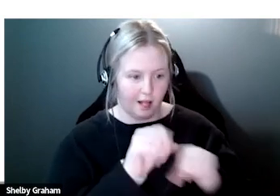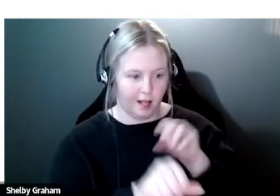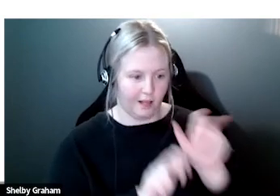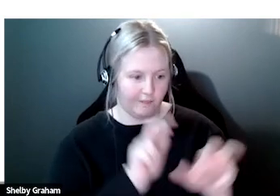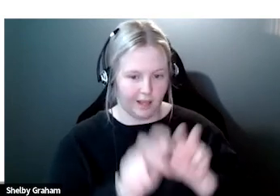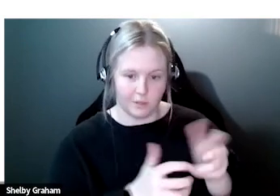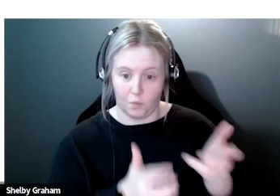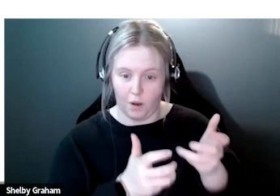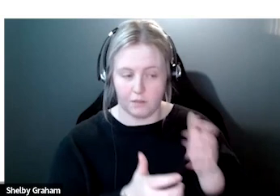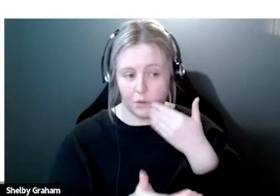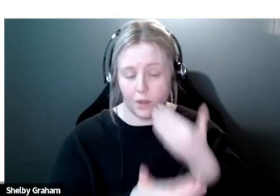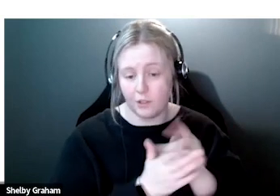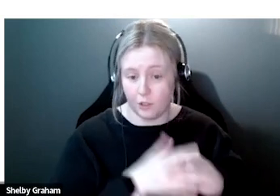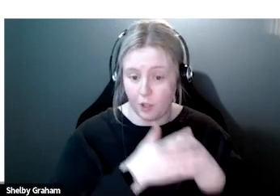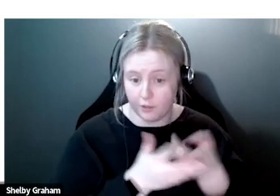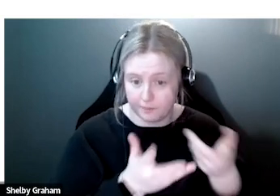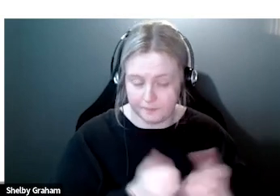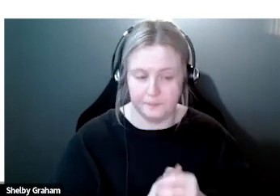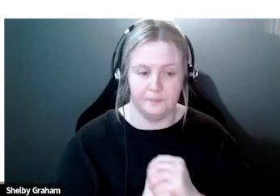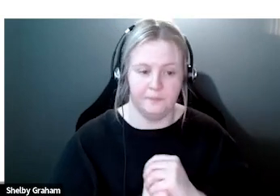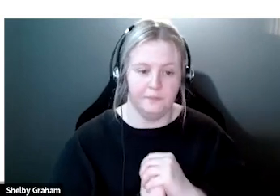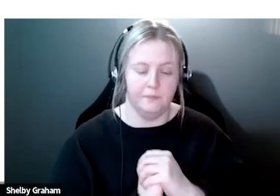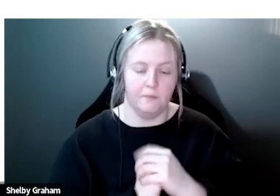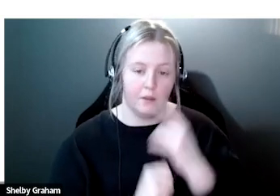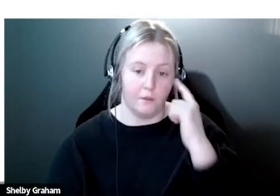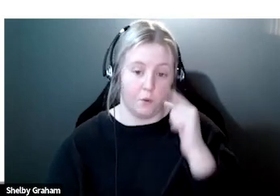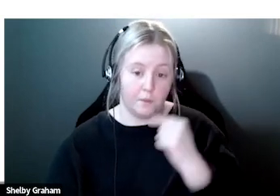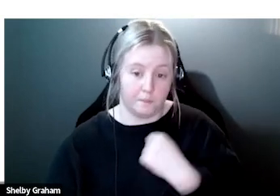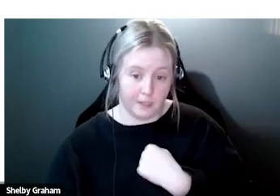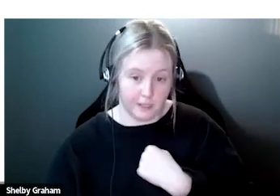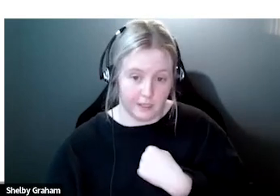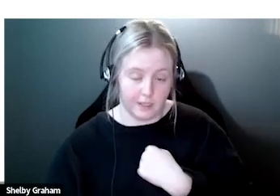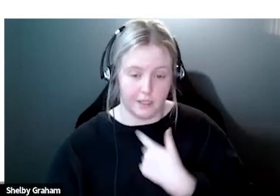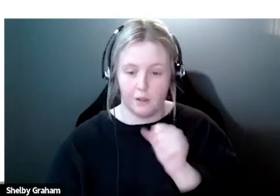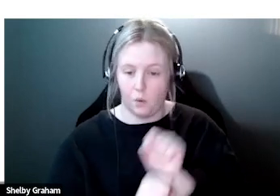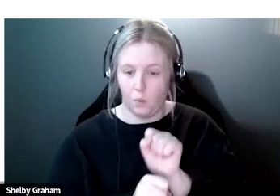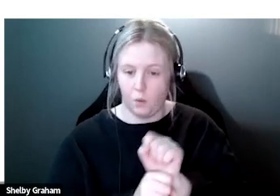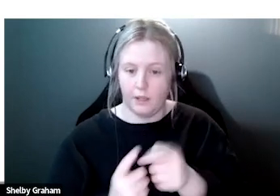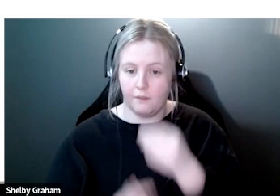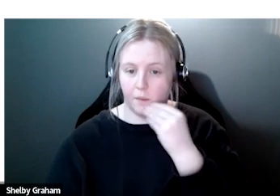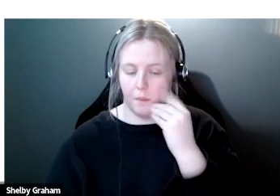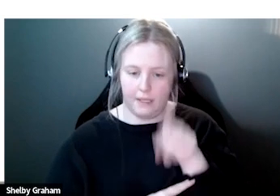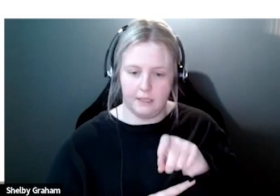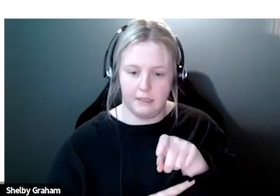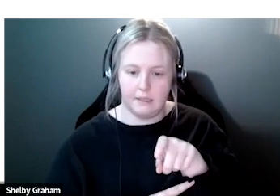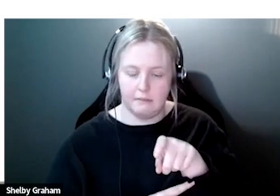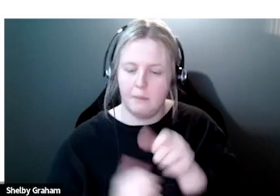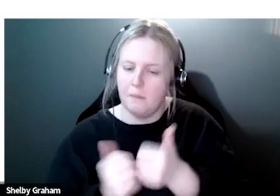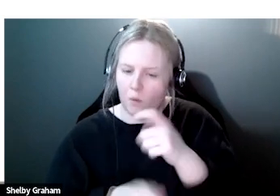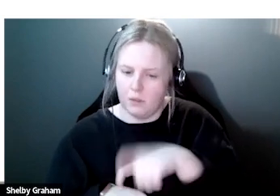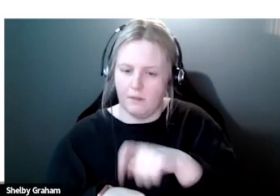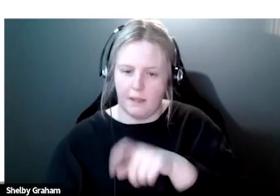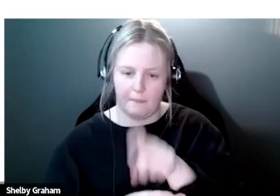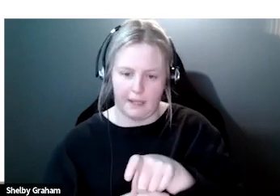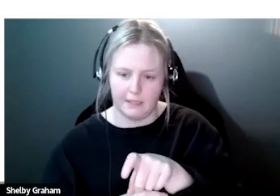out with that is a good place. For me, working from home is a necessity, at least some of the time.